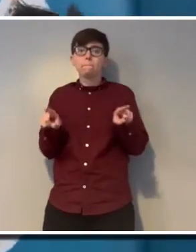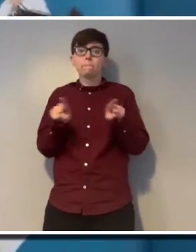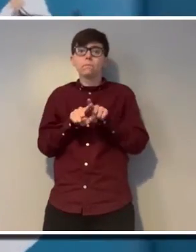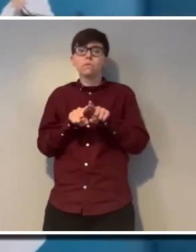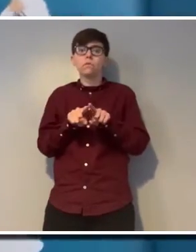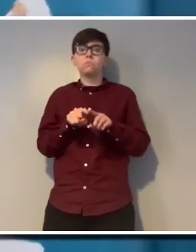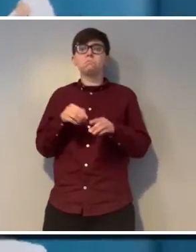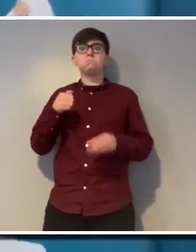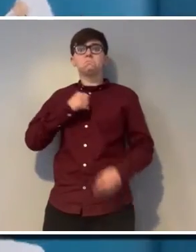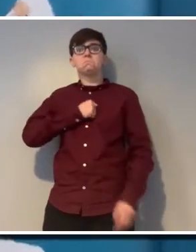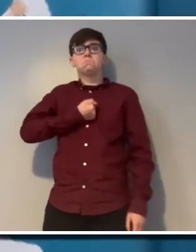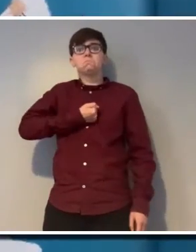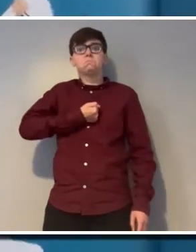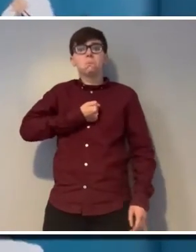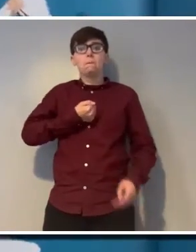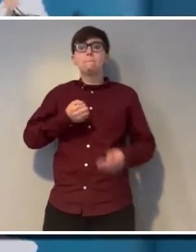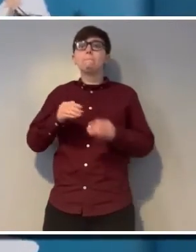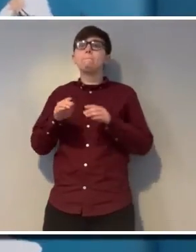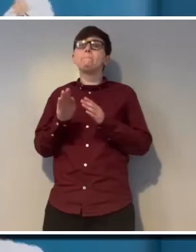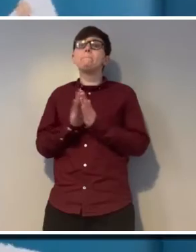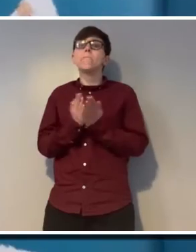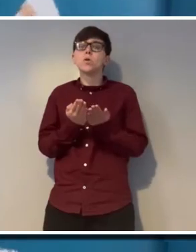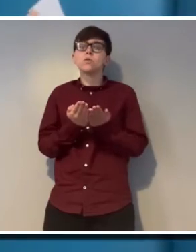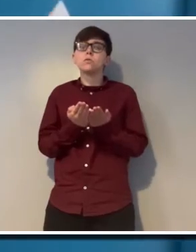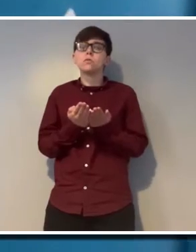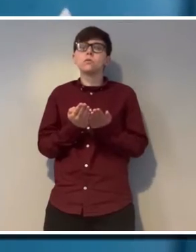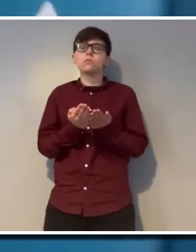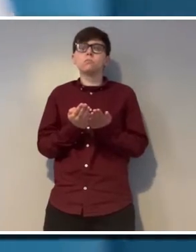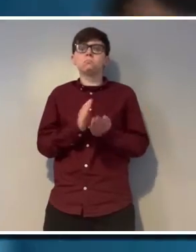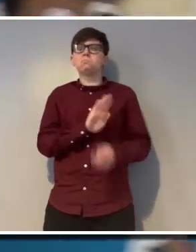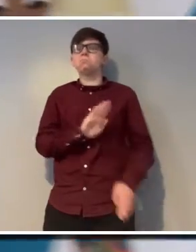I showed him pictures in my book.